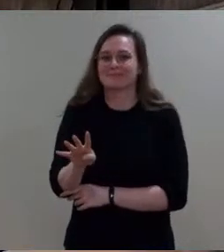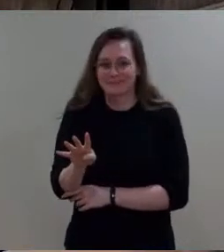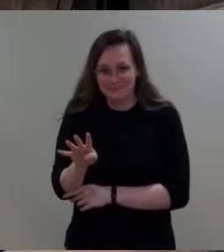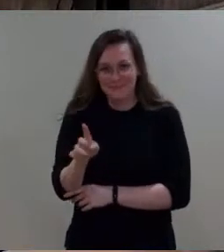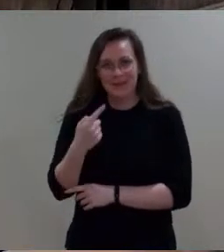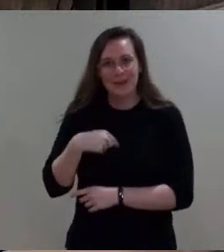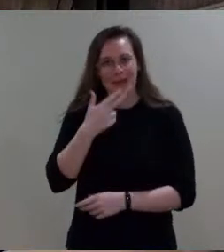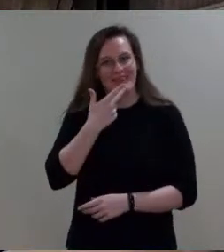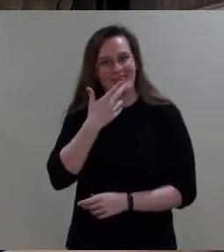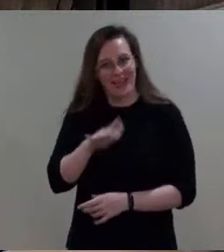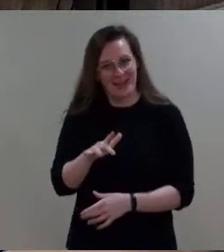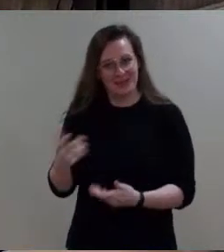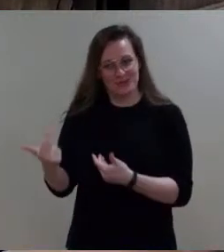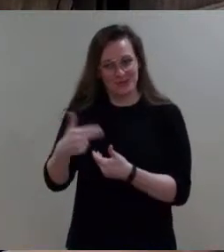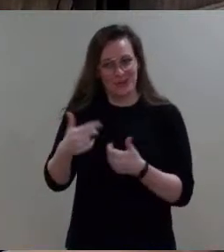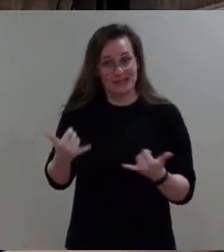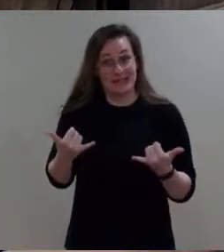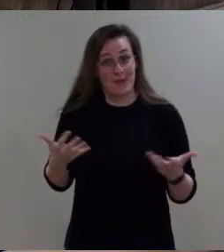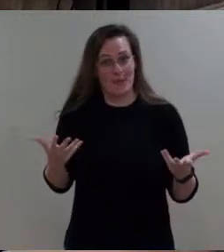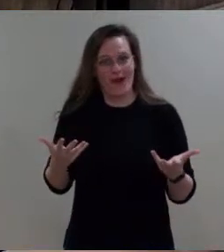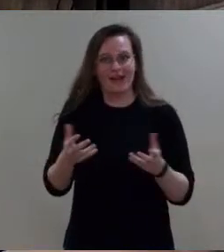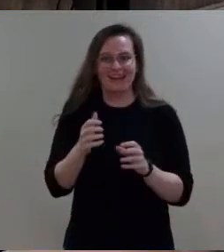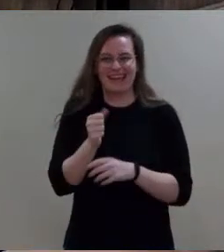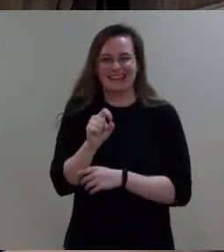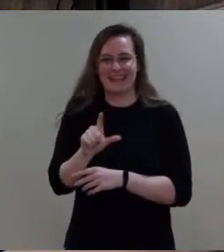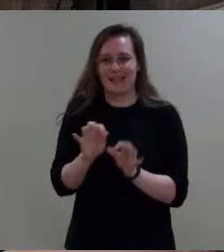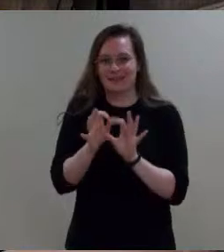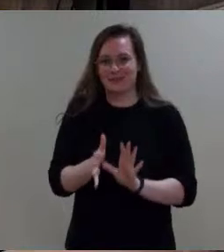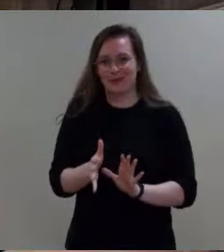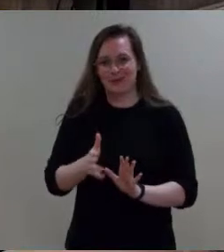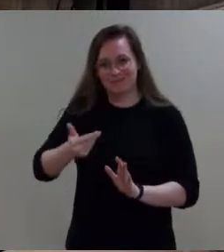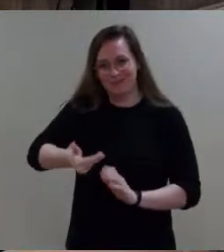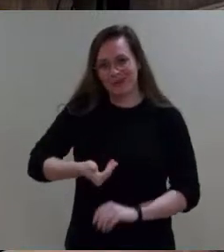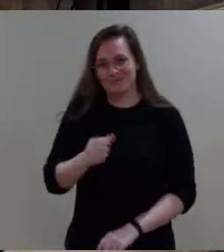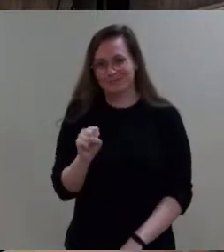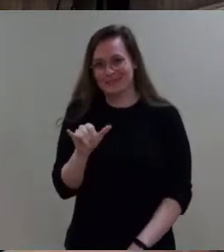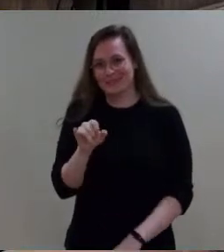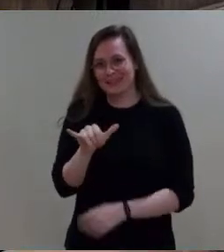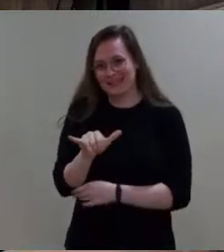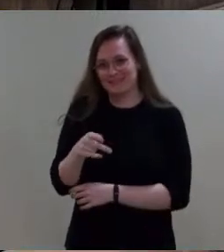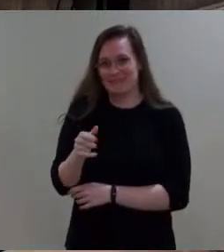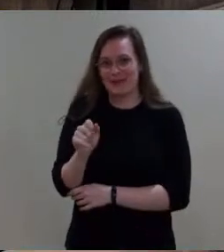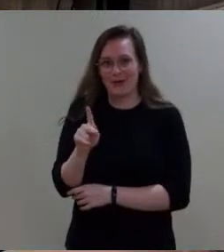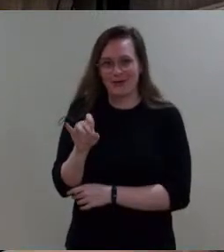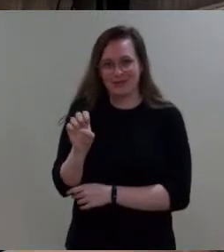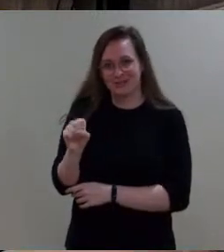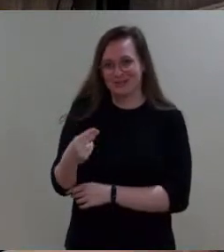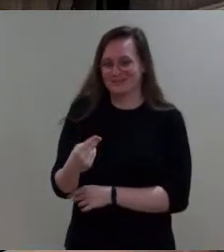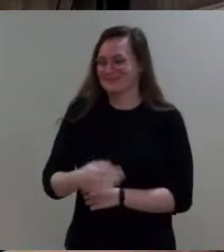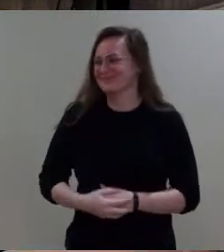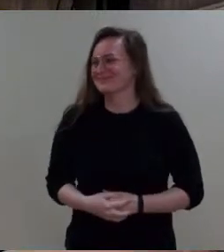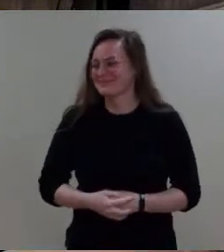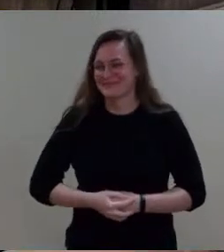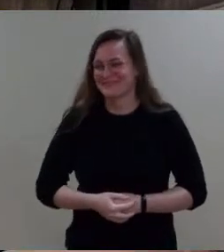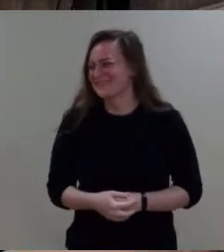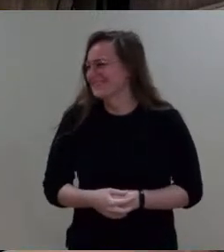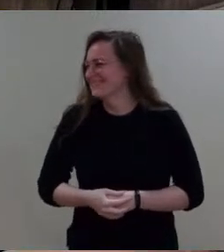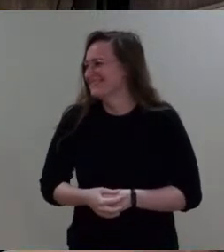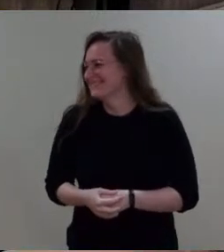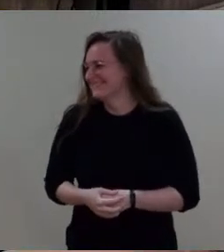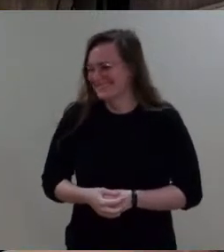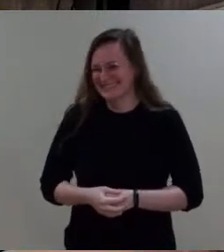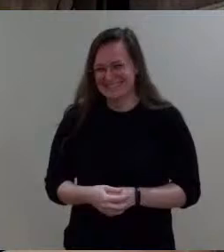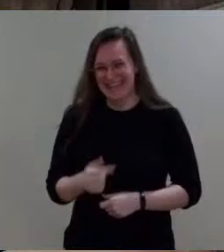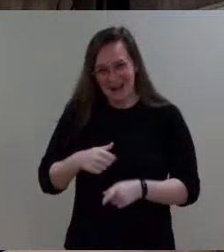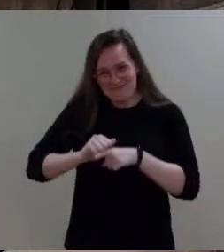fortunate to be joined by our sign language interpreter this evening. Please welcome Sydney Pakosh. Oh my gosh, Sydney, I